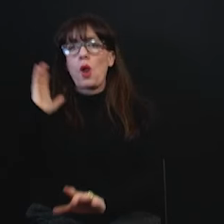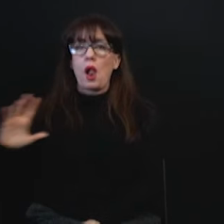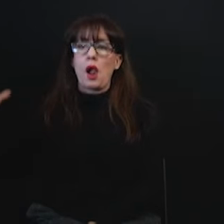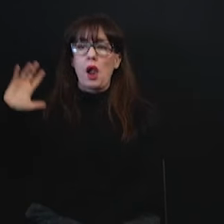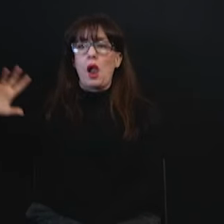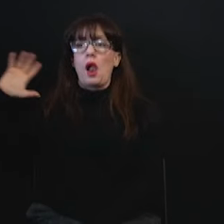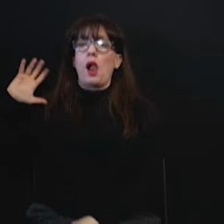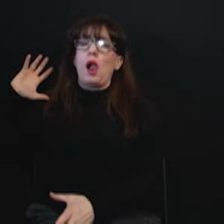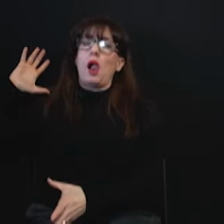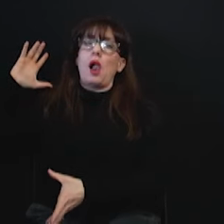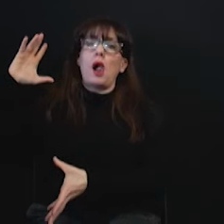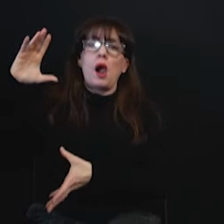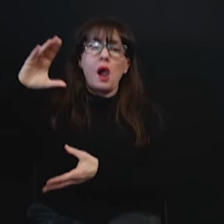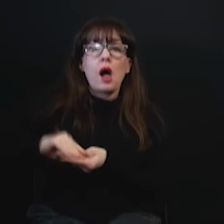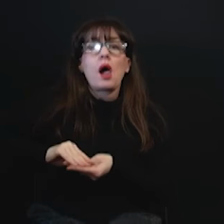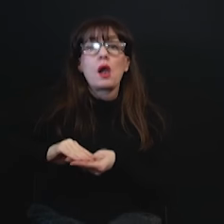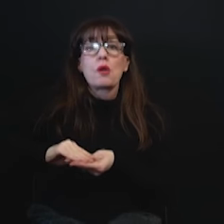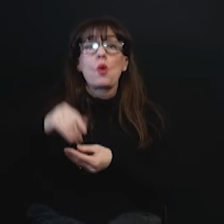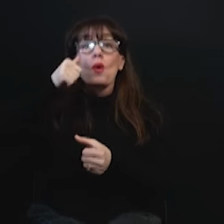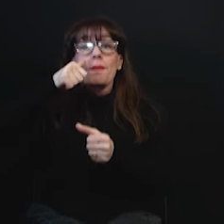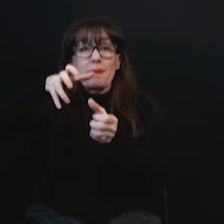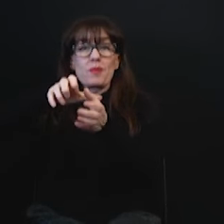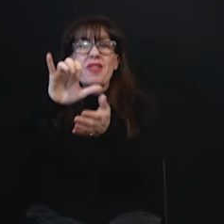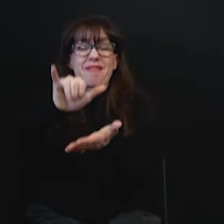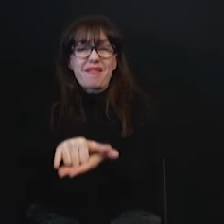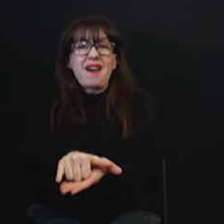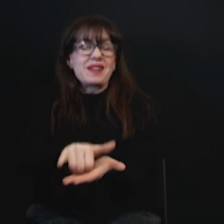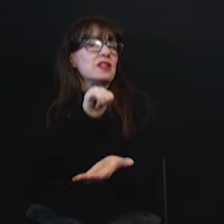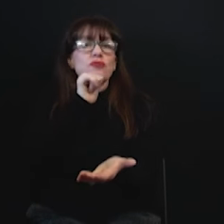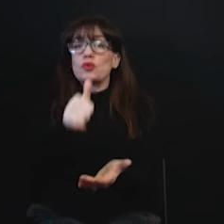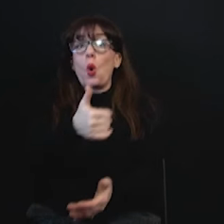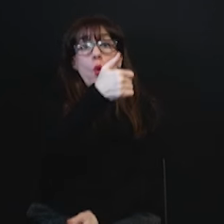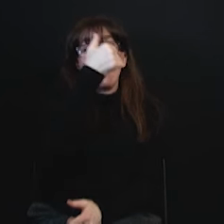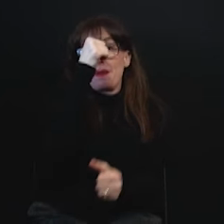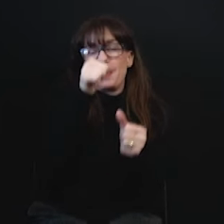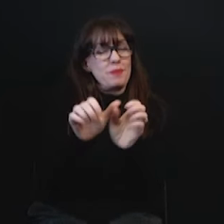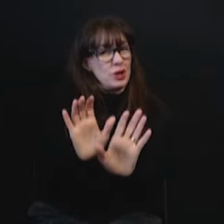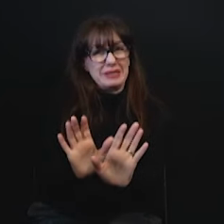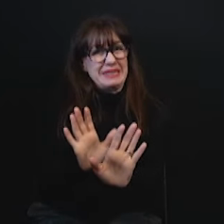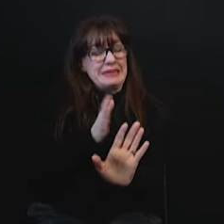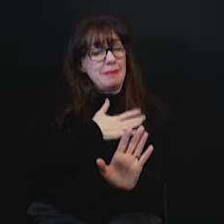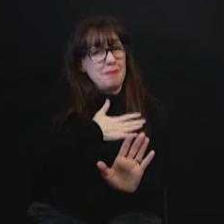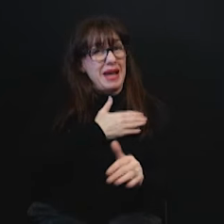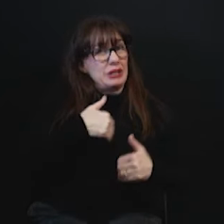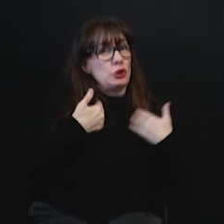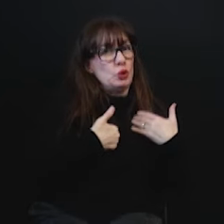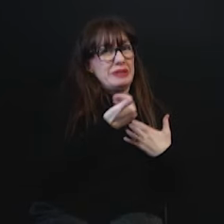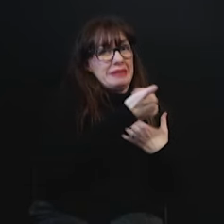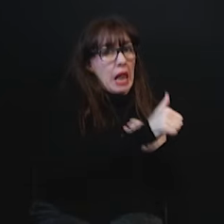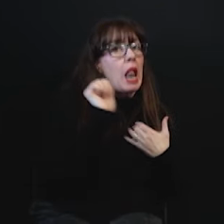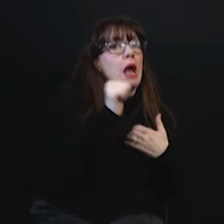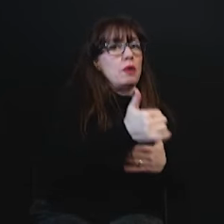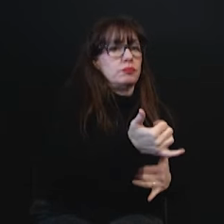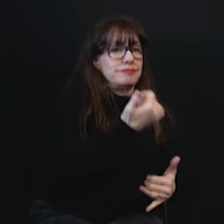past. Remember that, David says, and don't remember, do not remember the rebellious sins of my